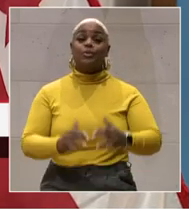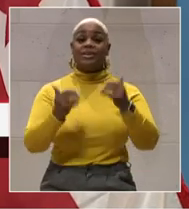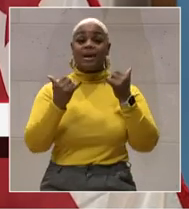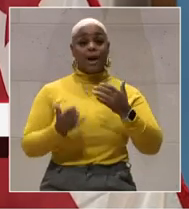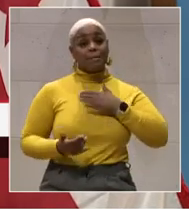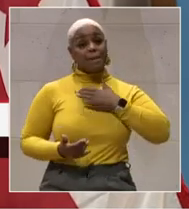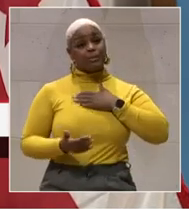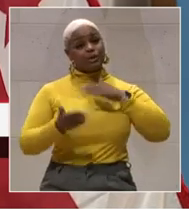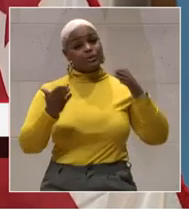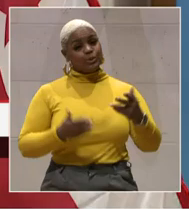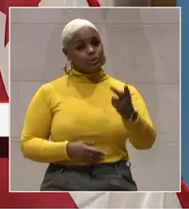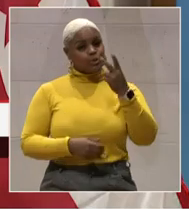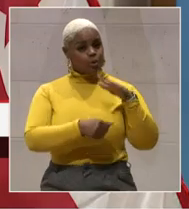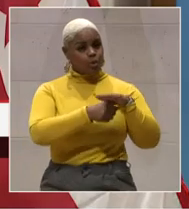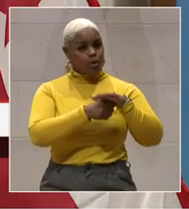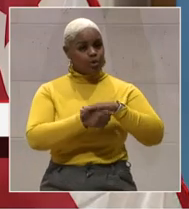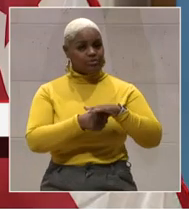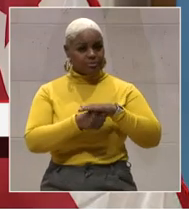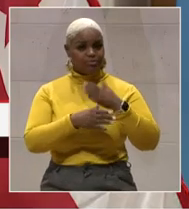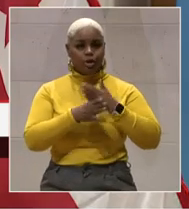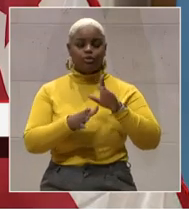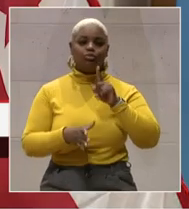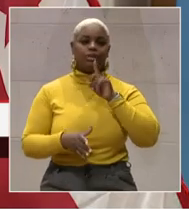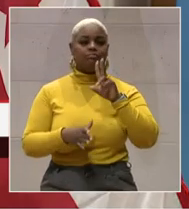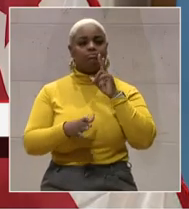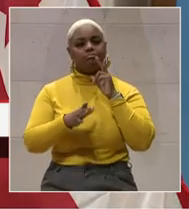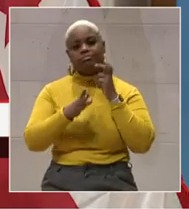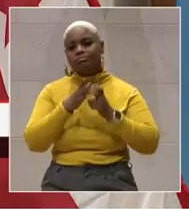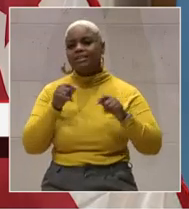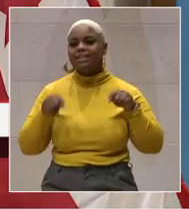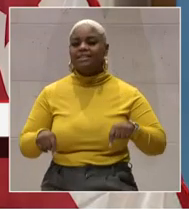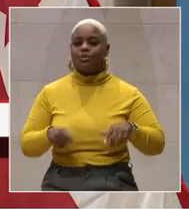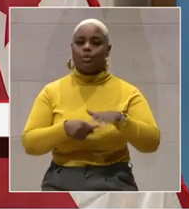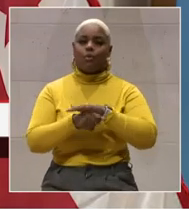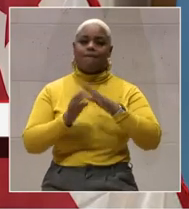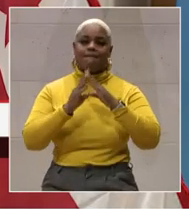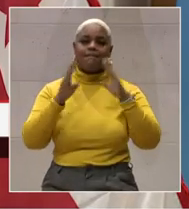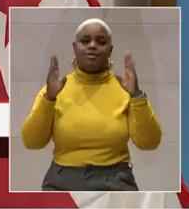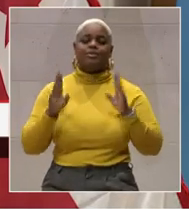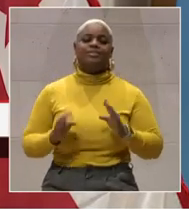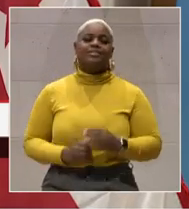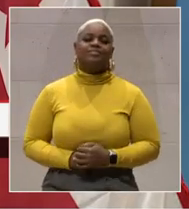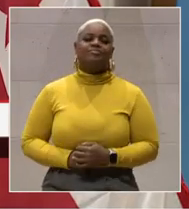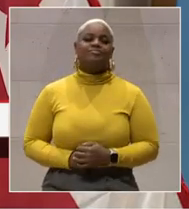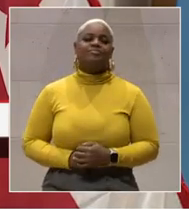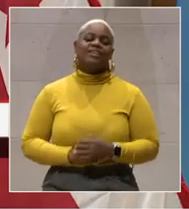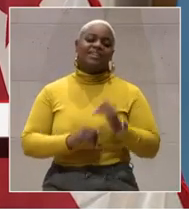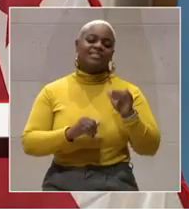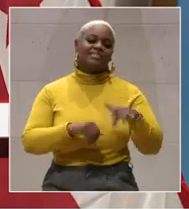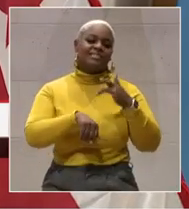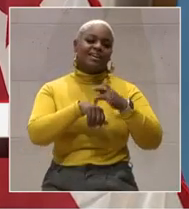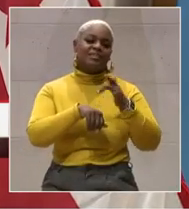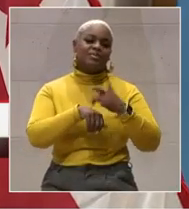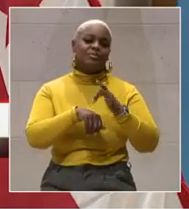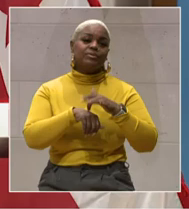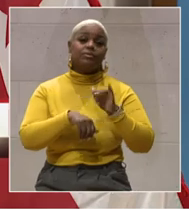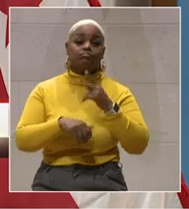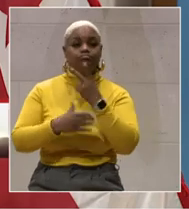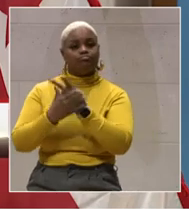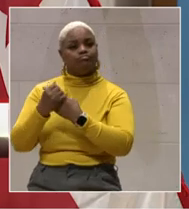are deep into the local housing supply championship champions. They are